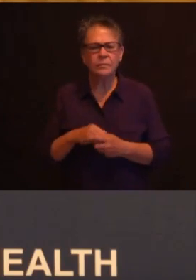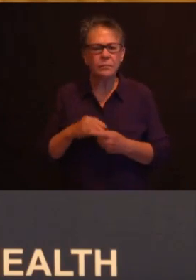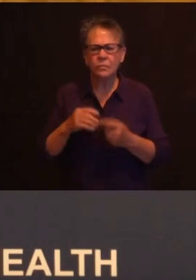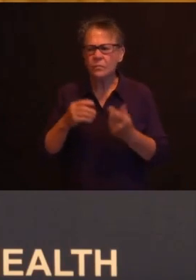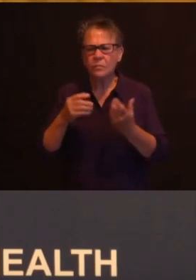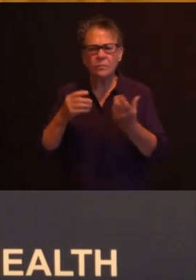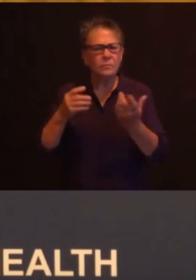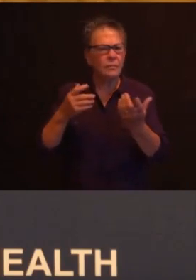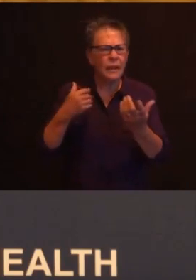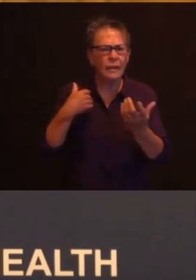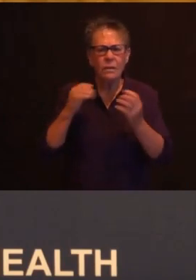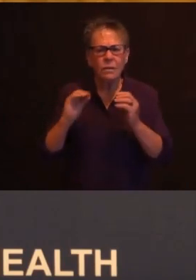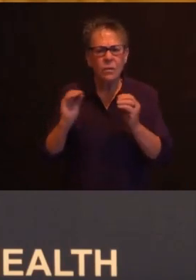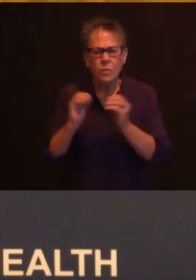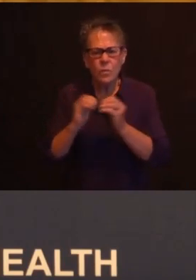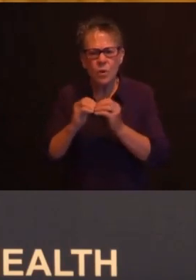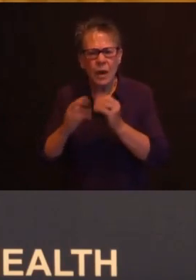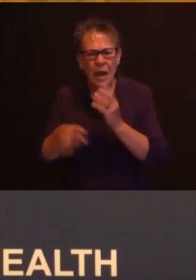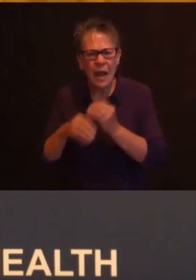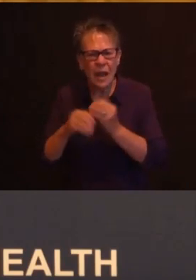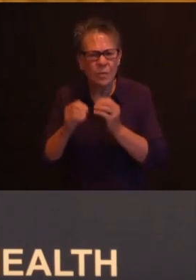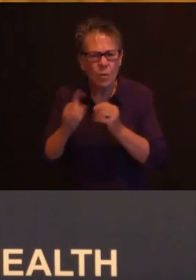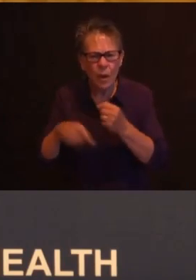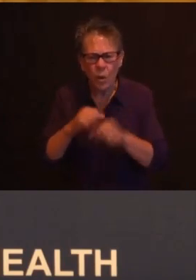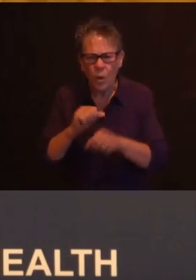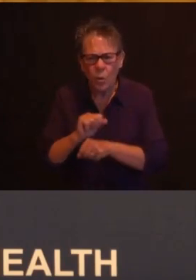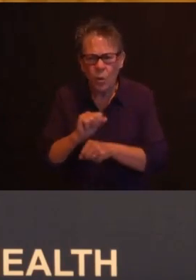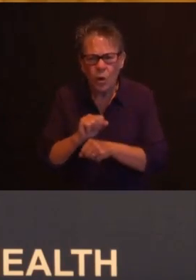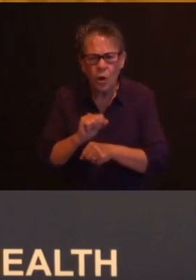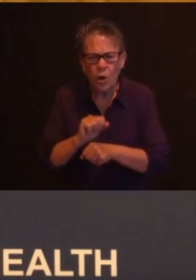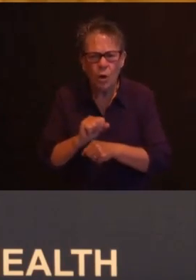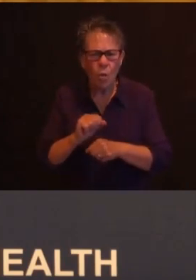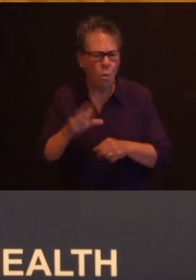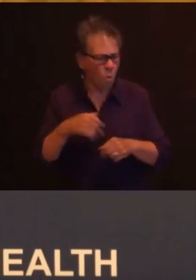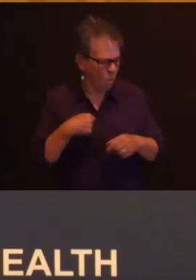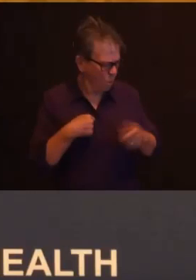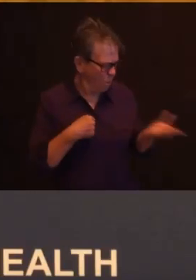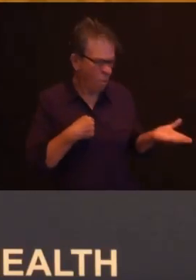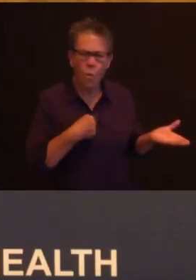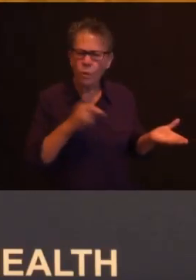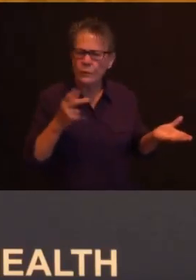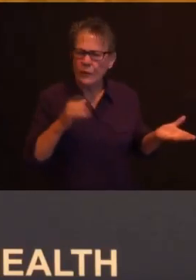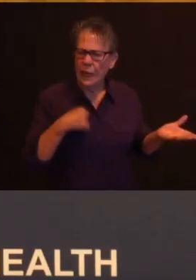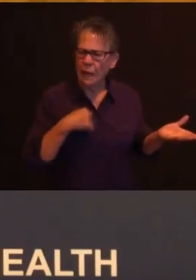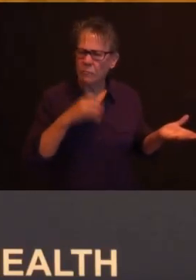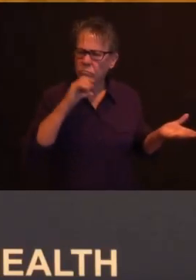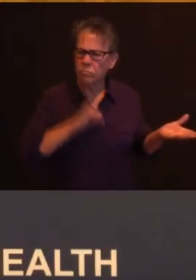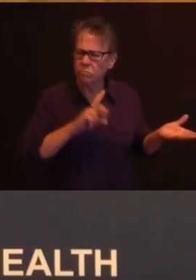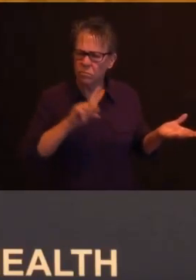Judy, period, full stop, the best health commissioner in the country. Thank you. Brent.